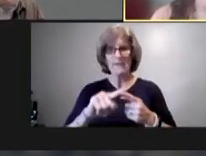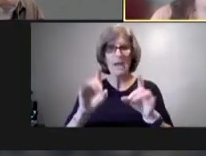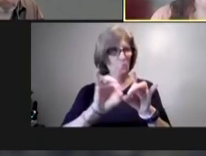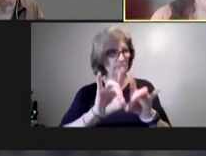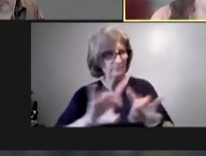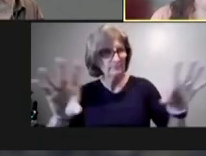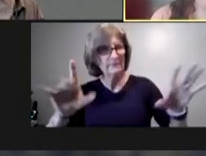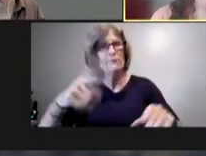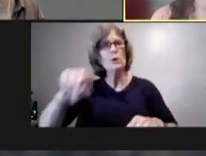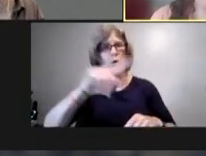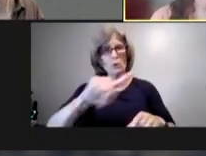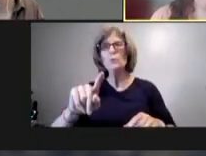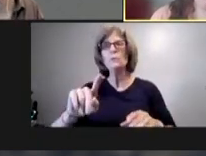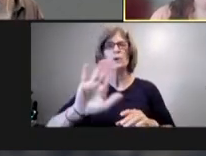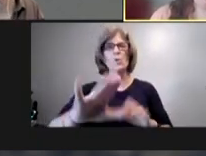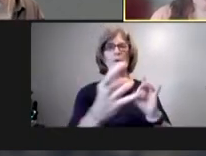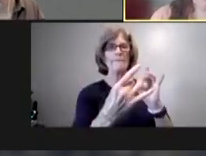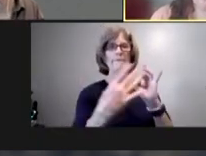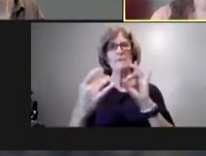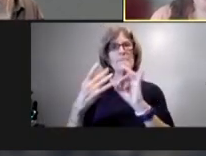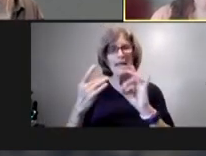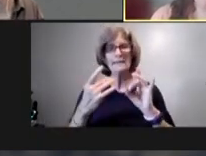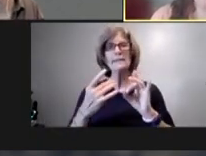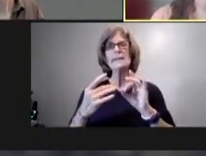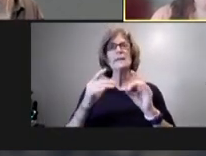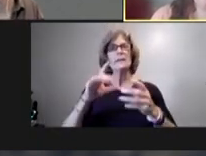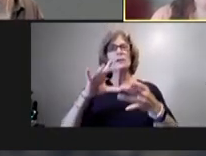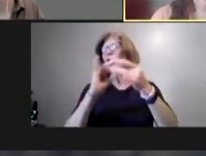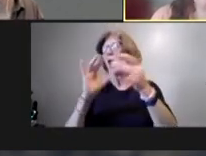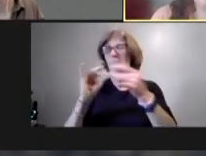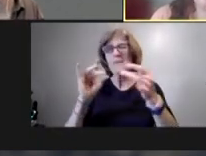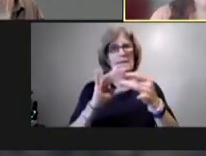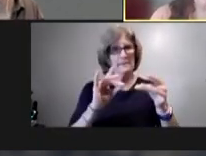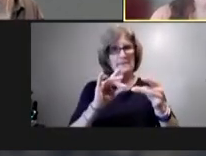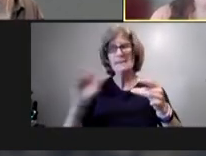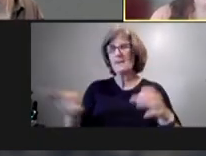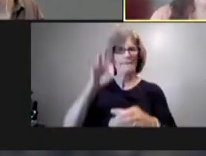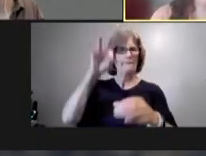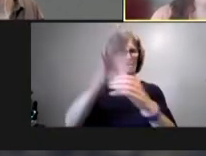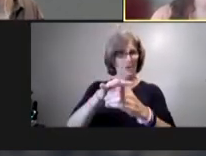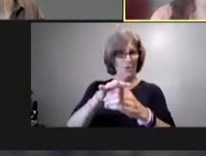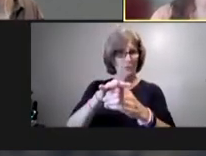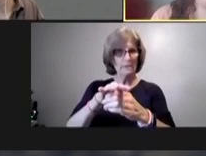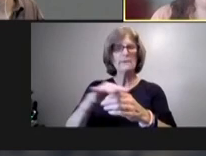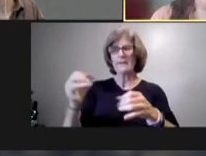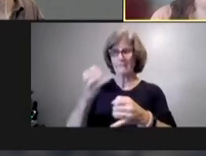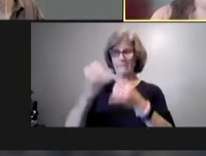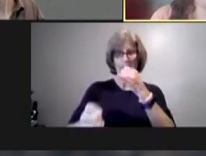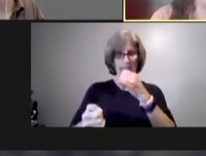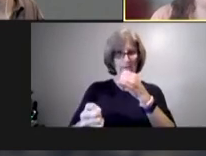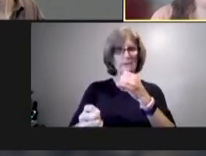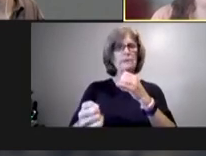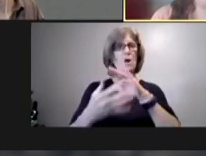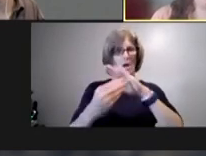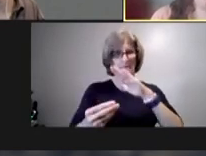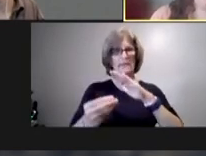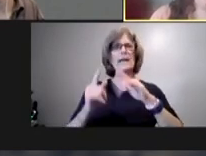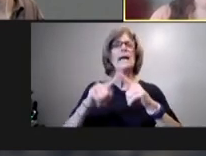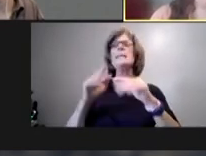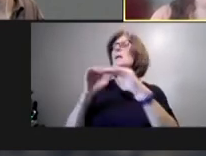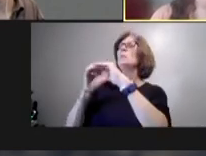the body to vote on that draft being finalized so that it can be formally submitted to the Federal